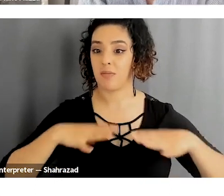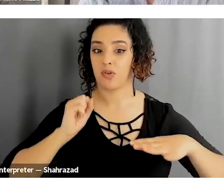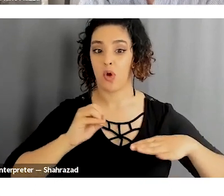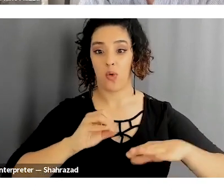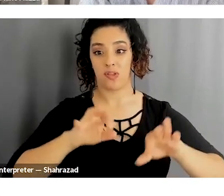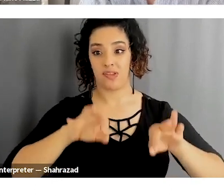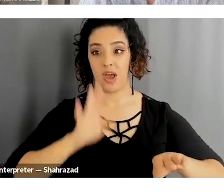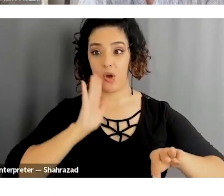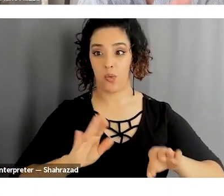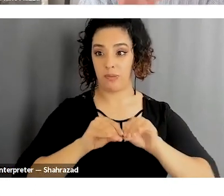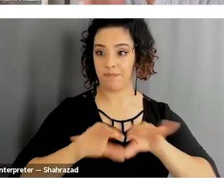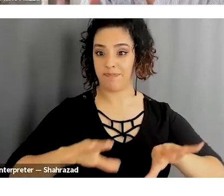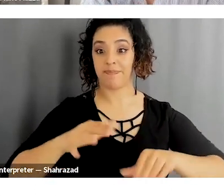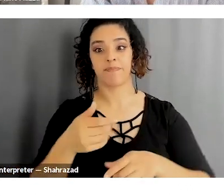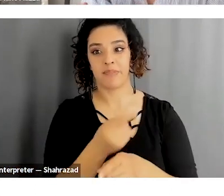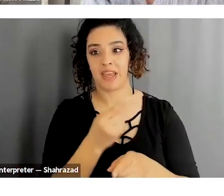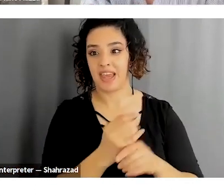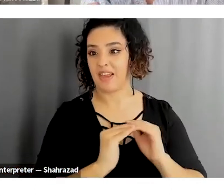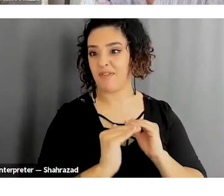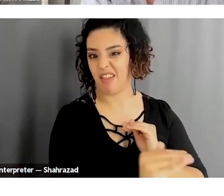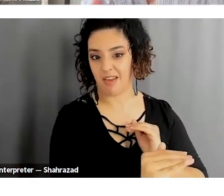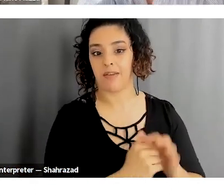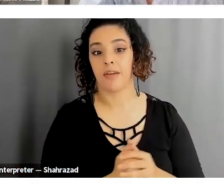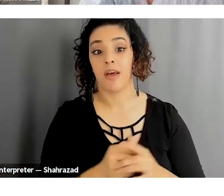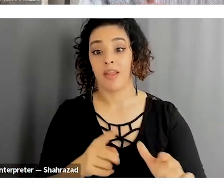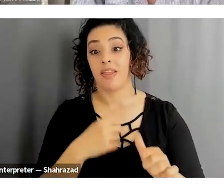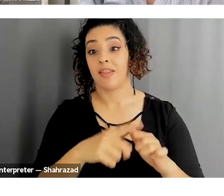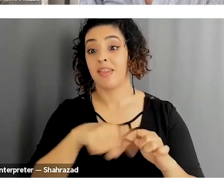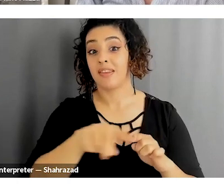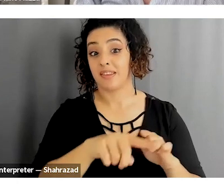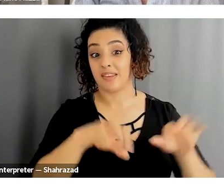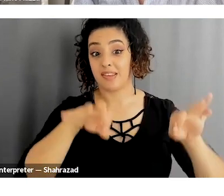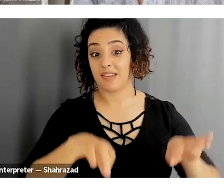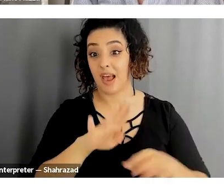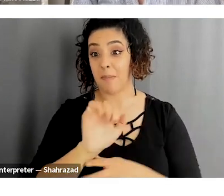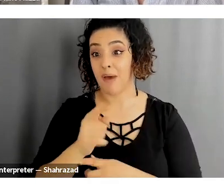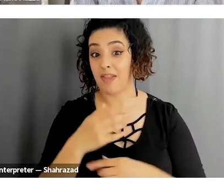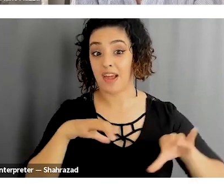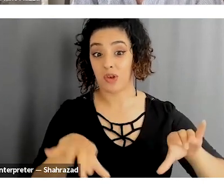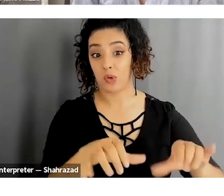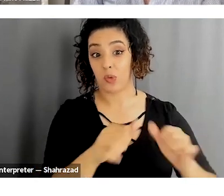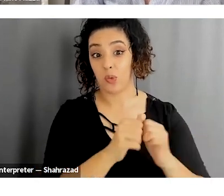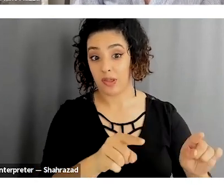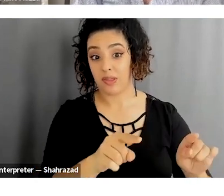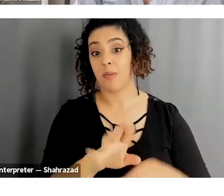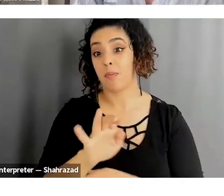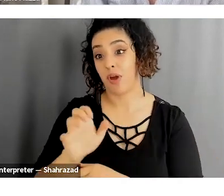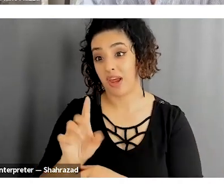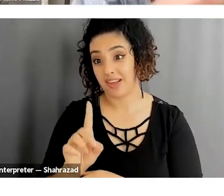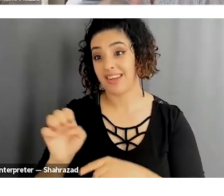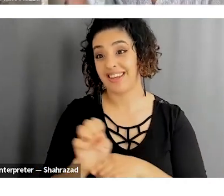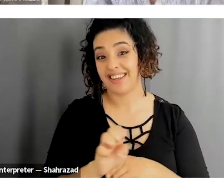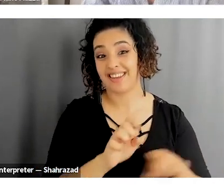And then this was a dye bath that I did for the brand V-Sides. And it was all done with madder. We called the color zinnia.